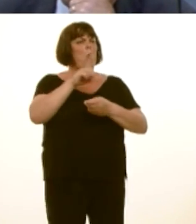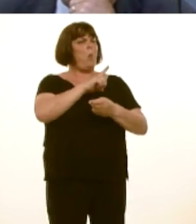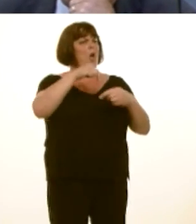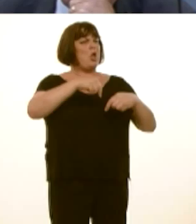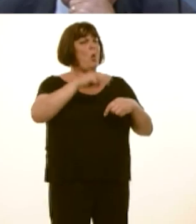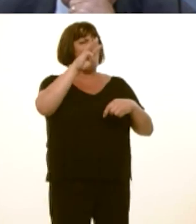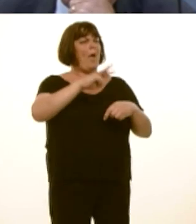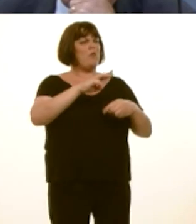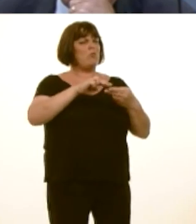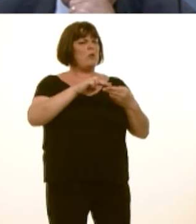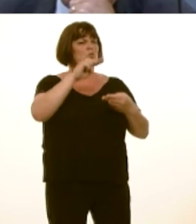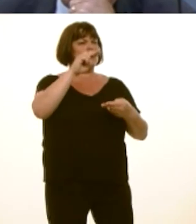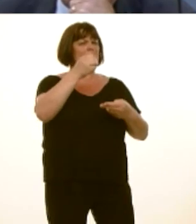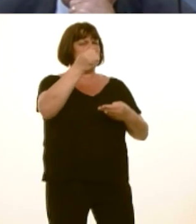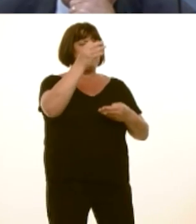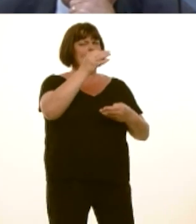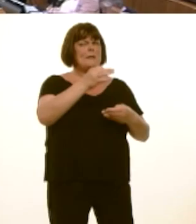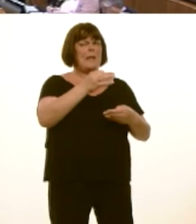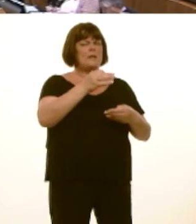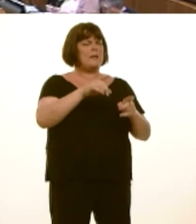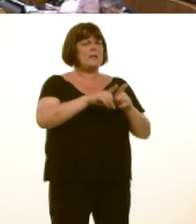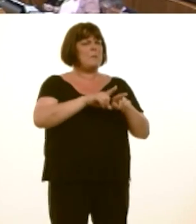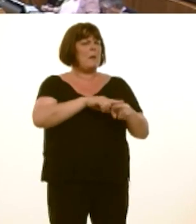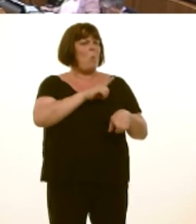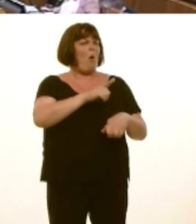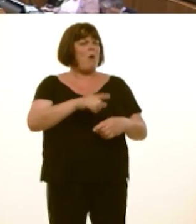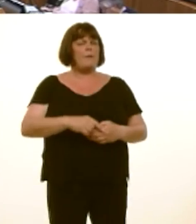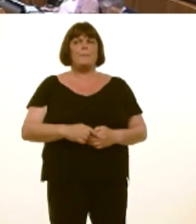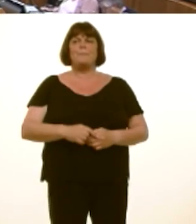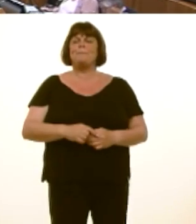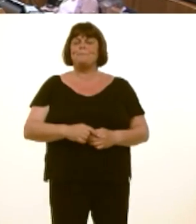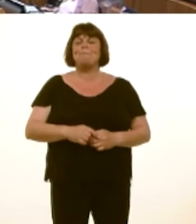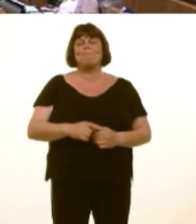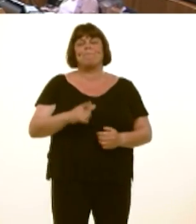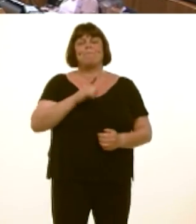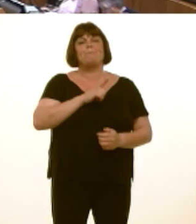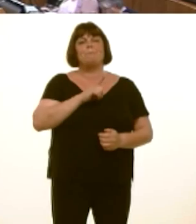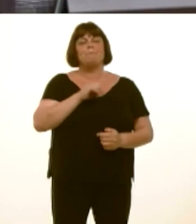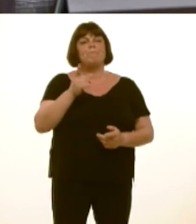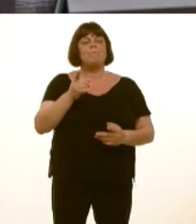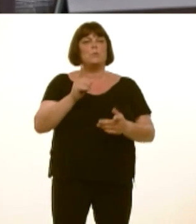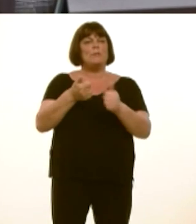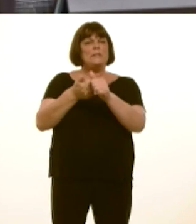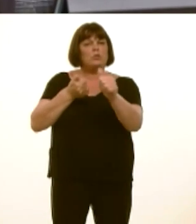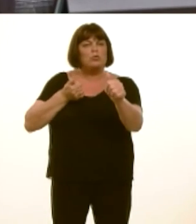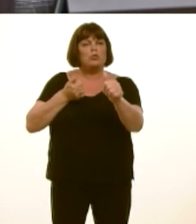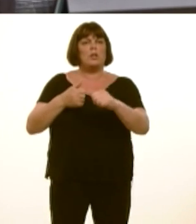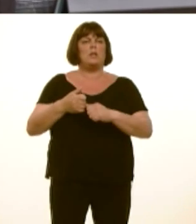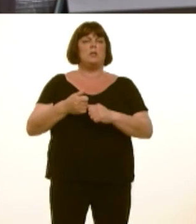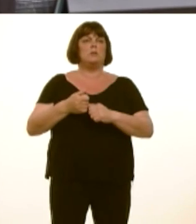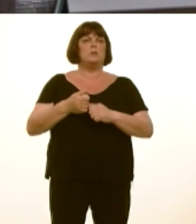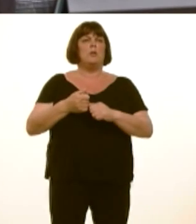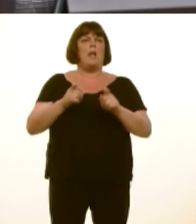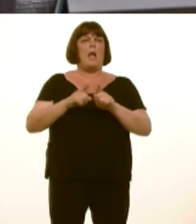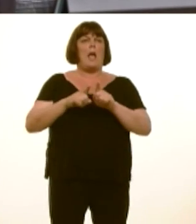of 10% over the same timescale? Yeah, it's to do with industry, and it's to do with the with increases